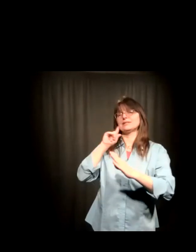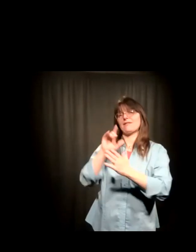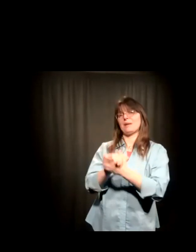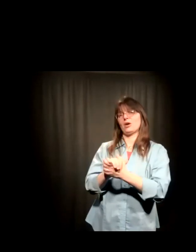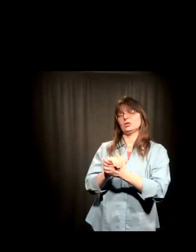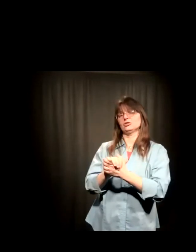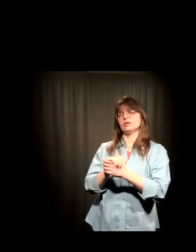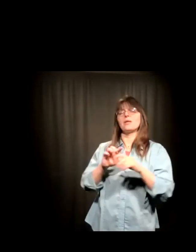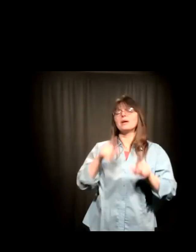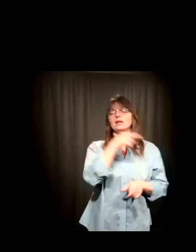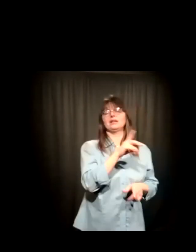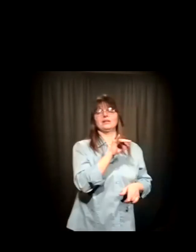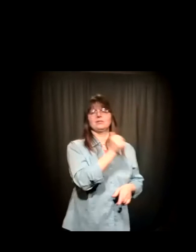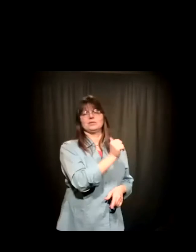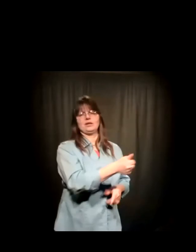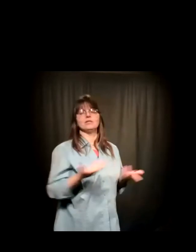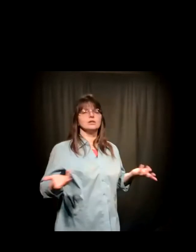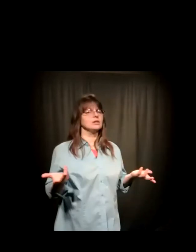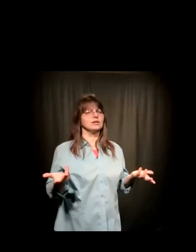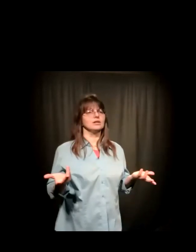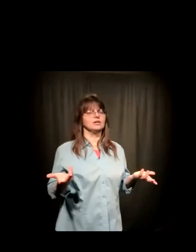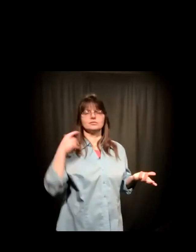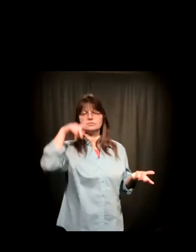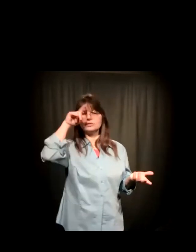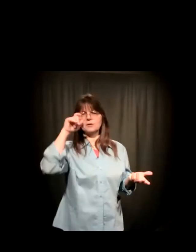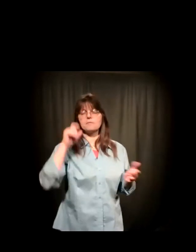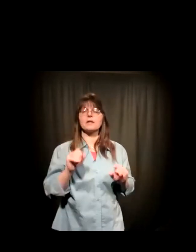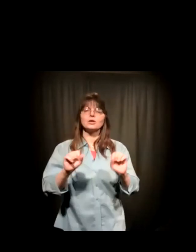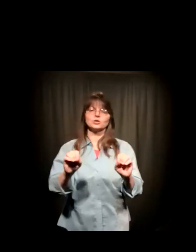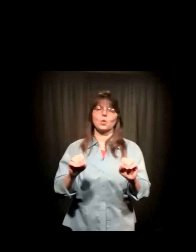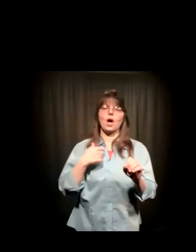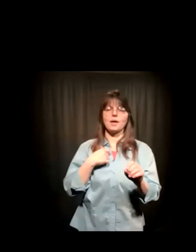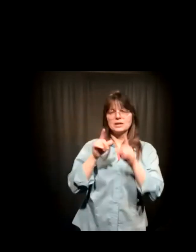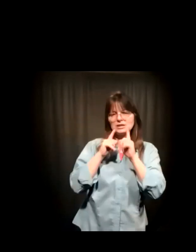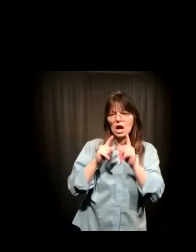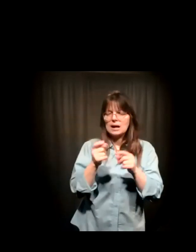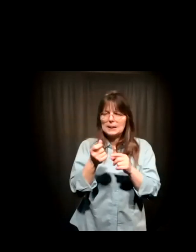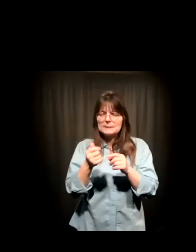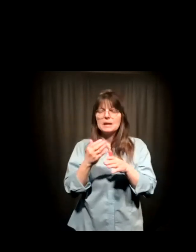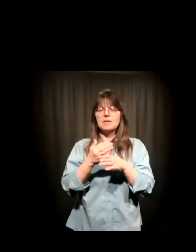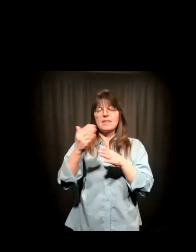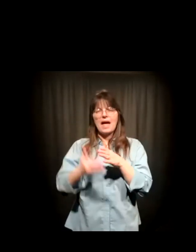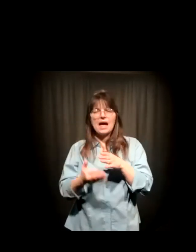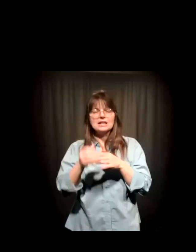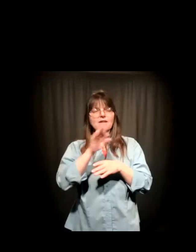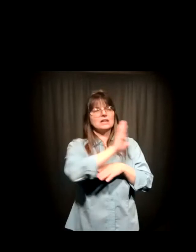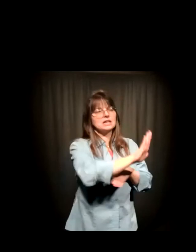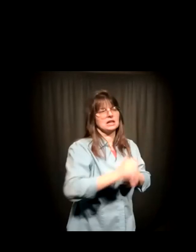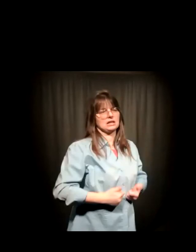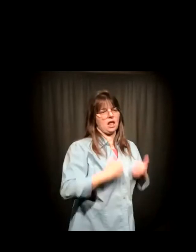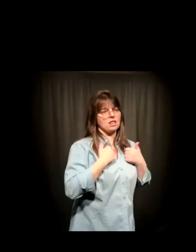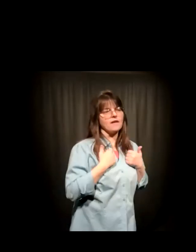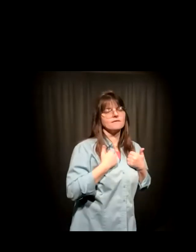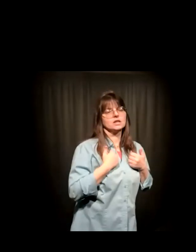talks a little bit about that part of his life, the very end of his life, when he is more